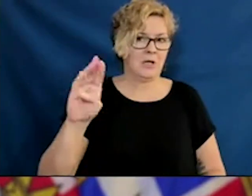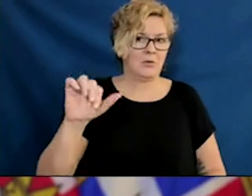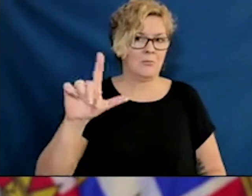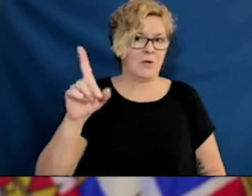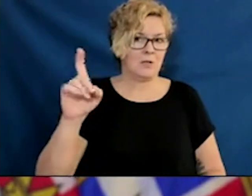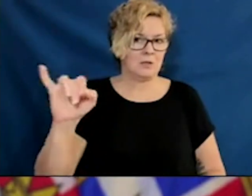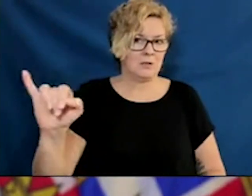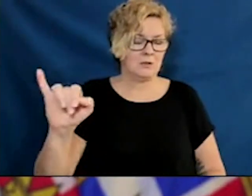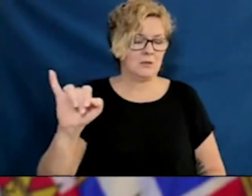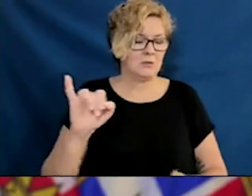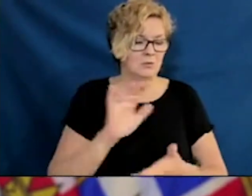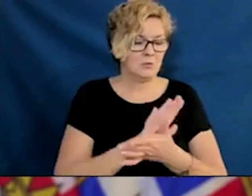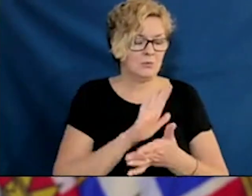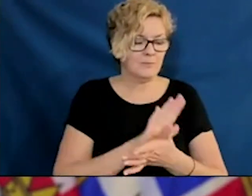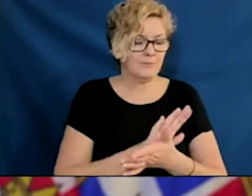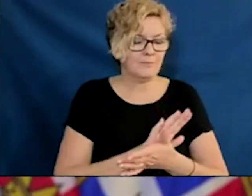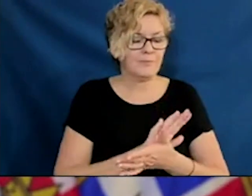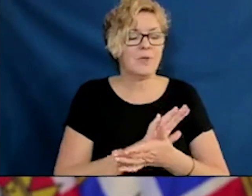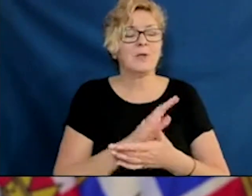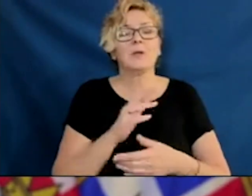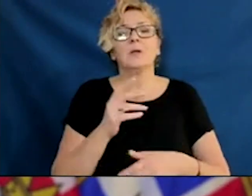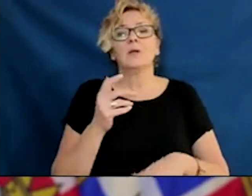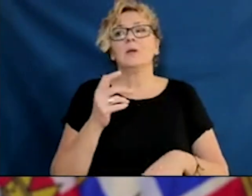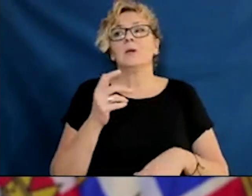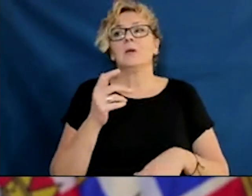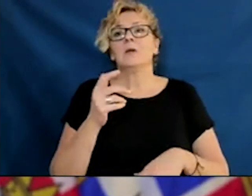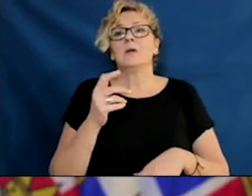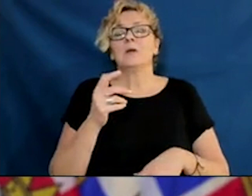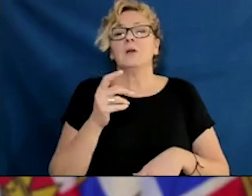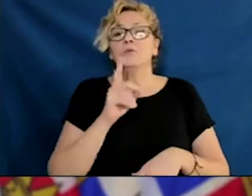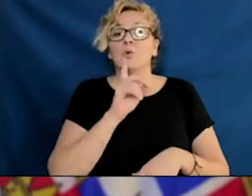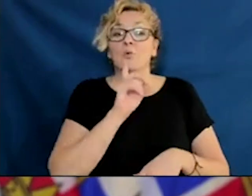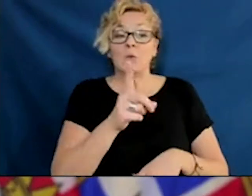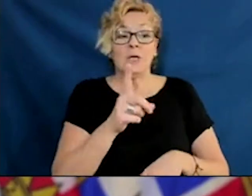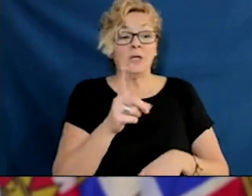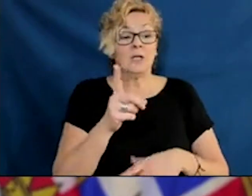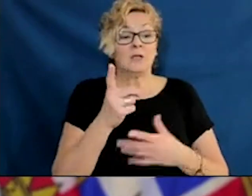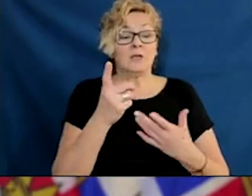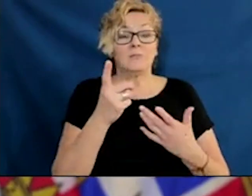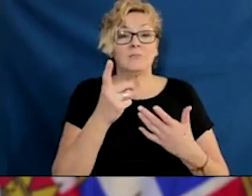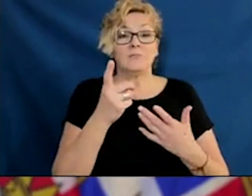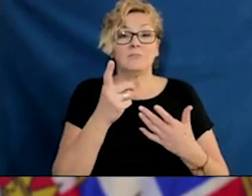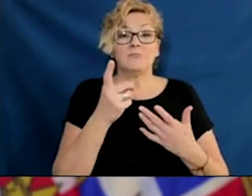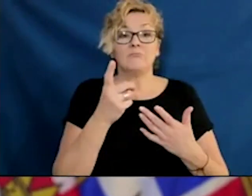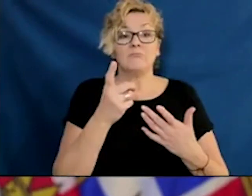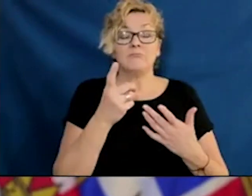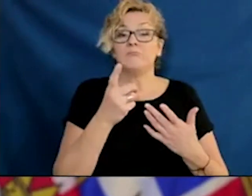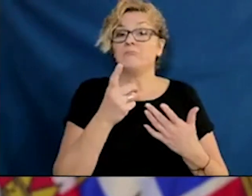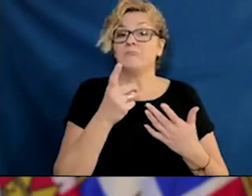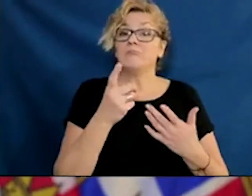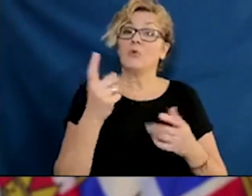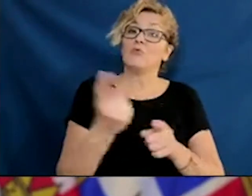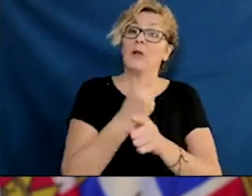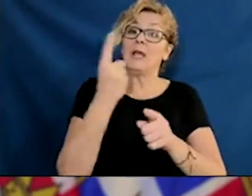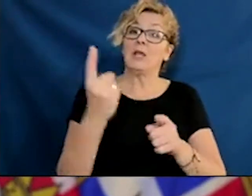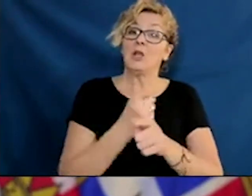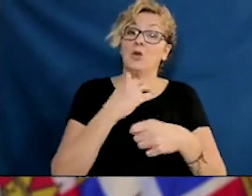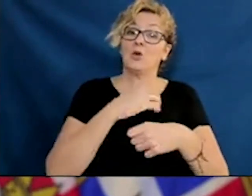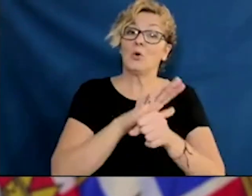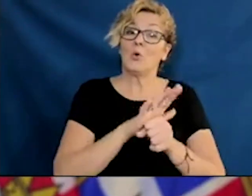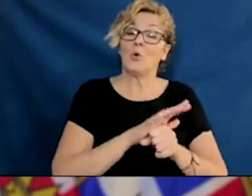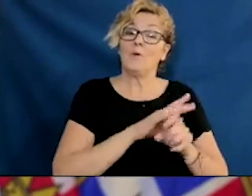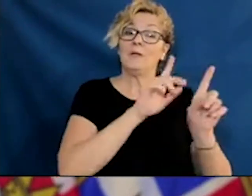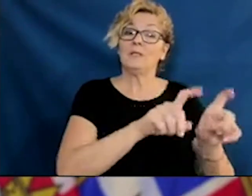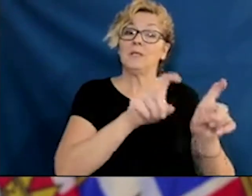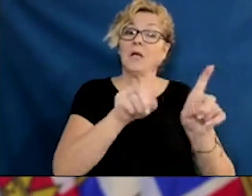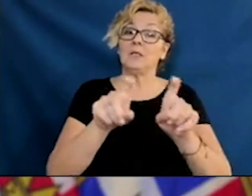example, they are helpful in giving us a sense of what's going on, but they're not accurate enough on their own. So we're doing both testing with the